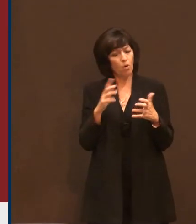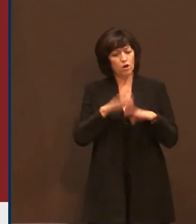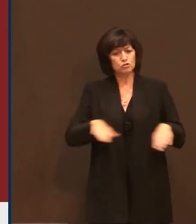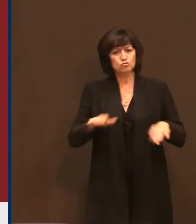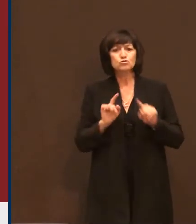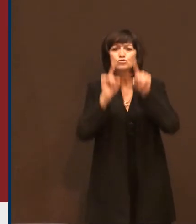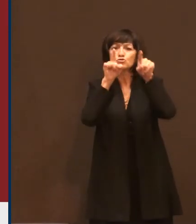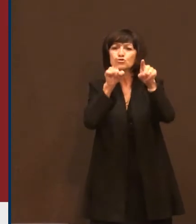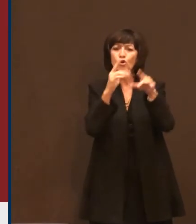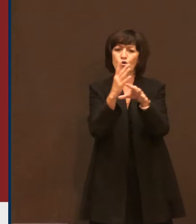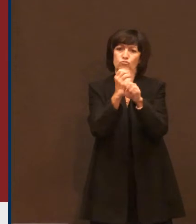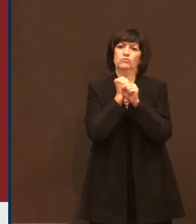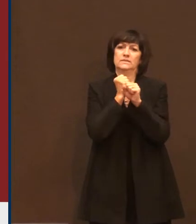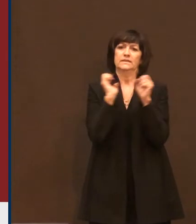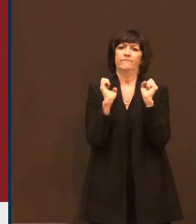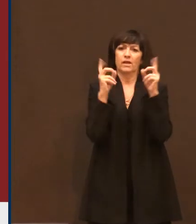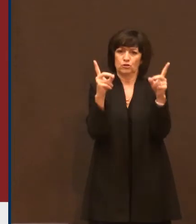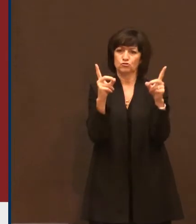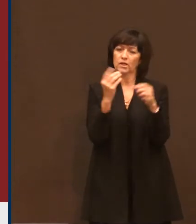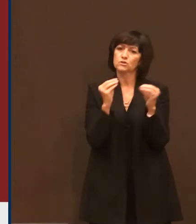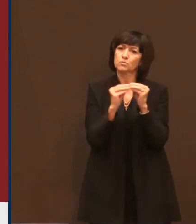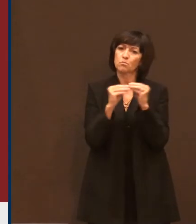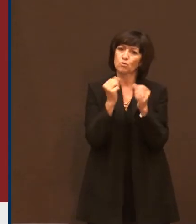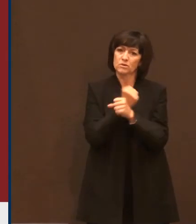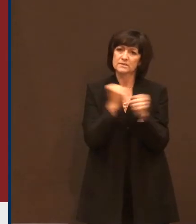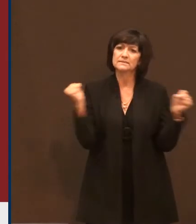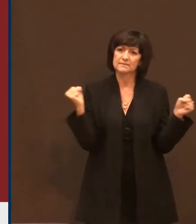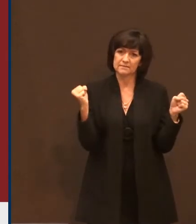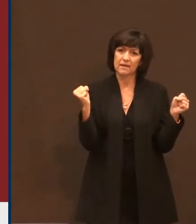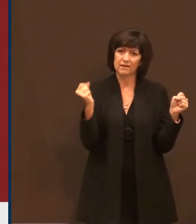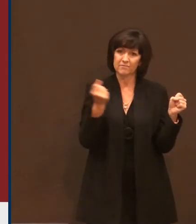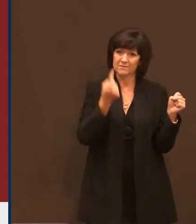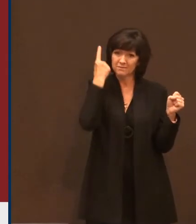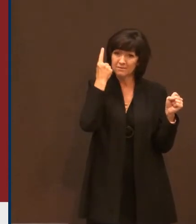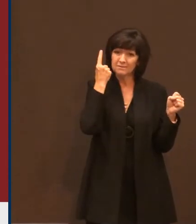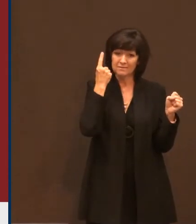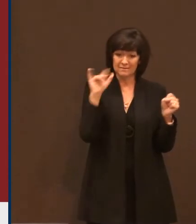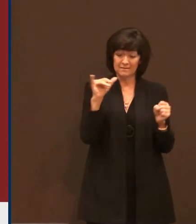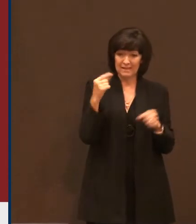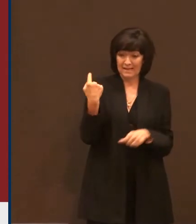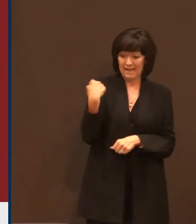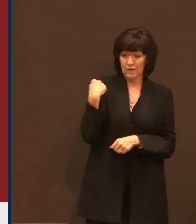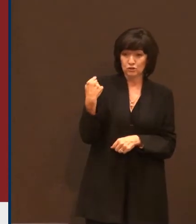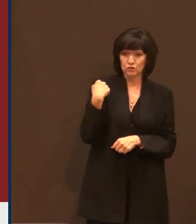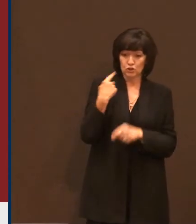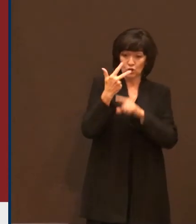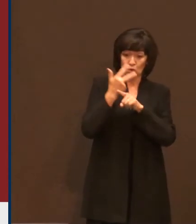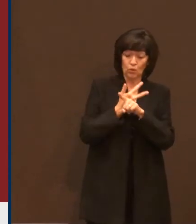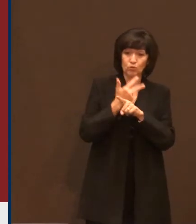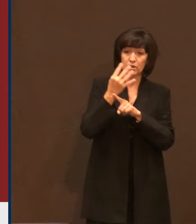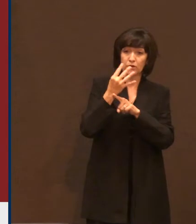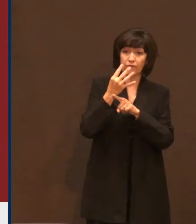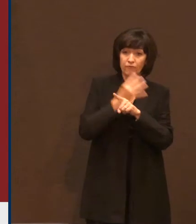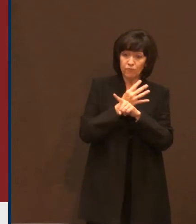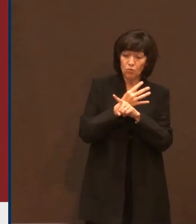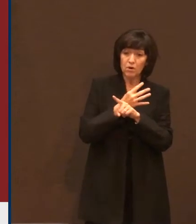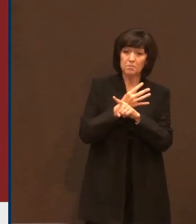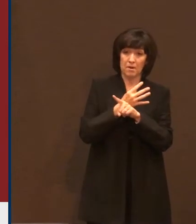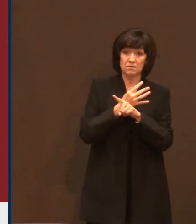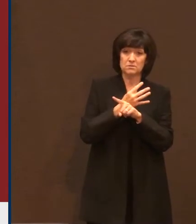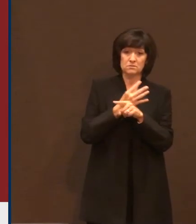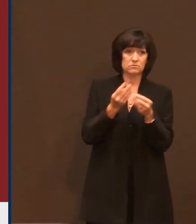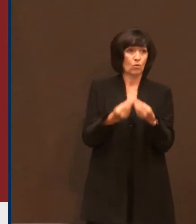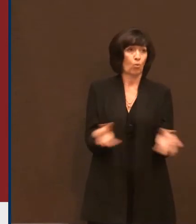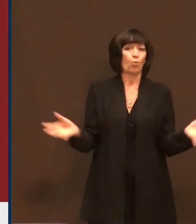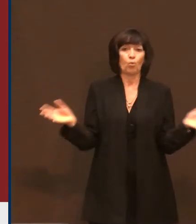idea of a child losing 3 or 4 months at the end of last year and a couple months or half a year